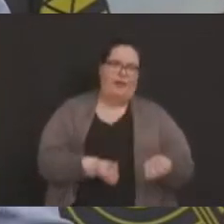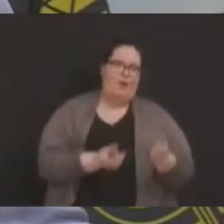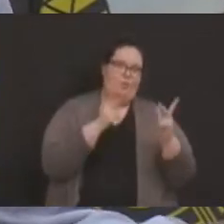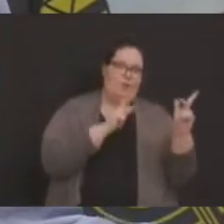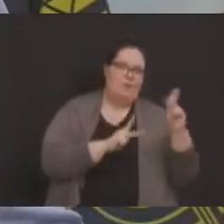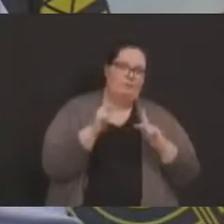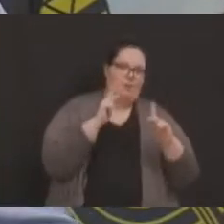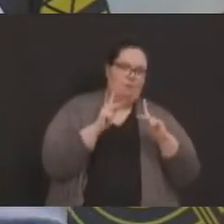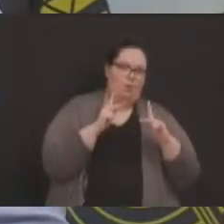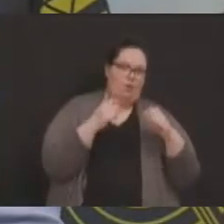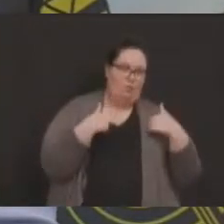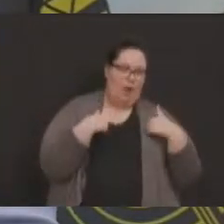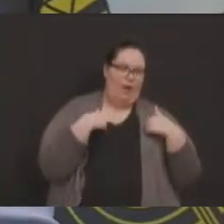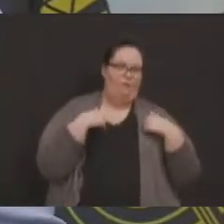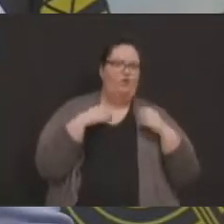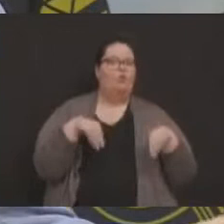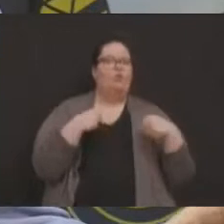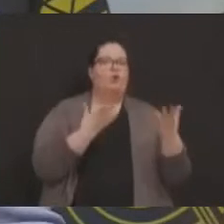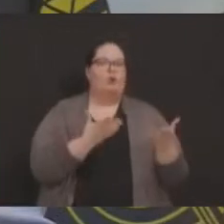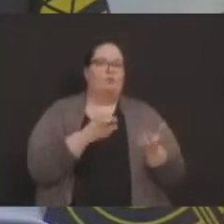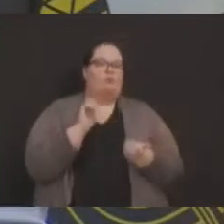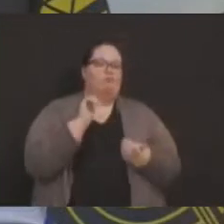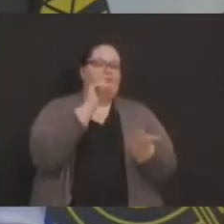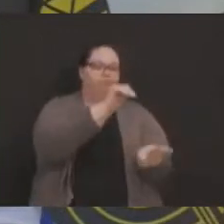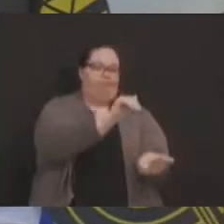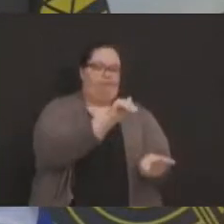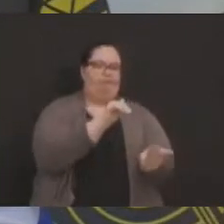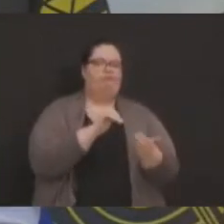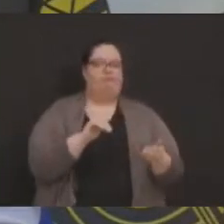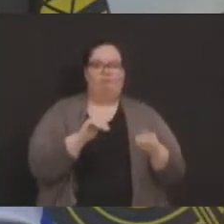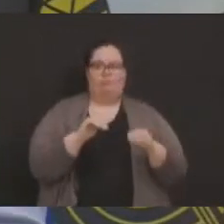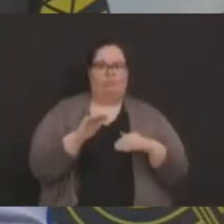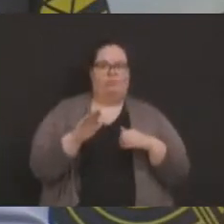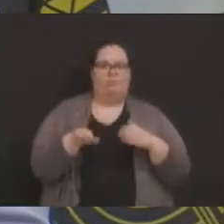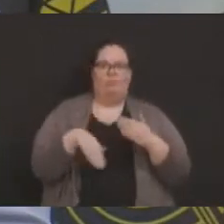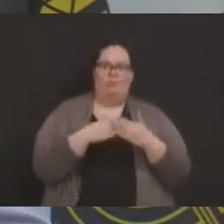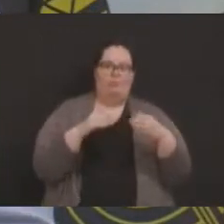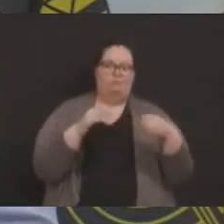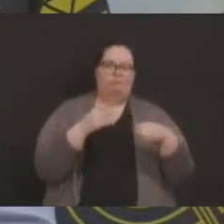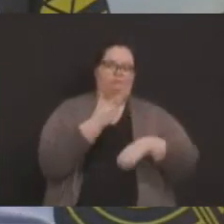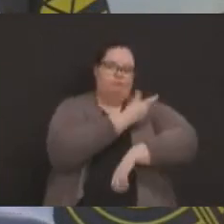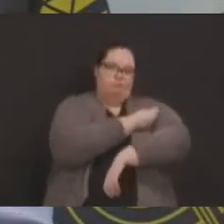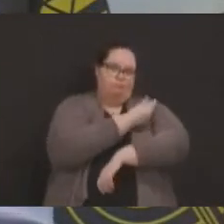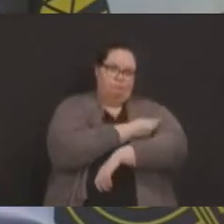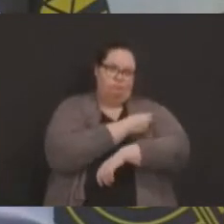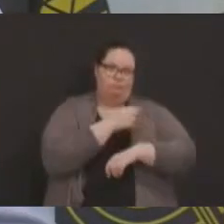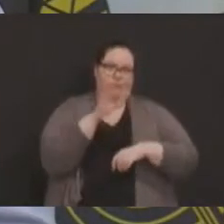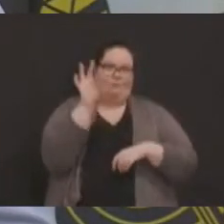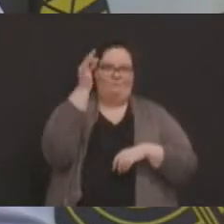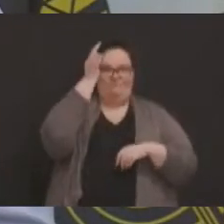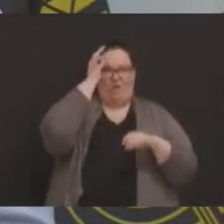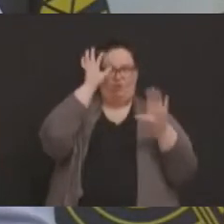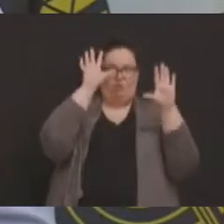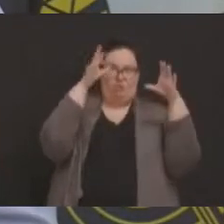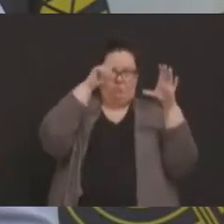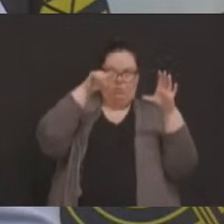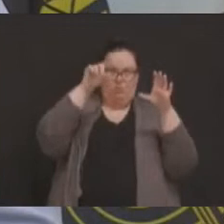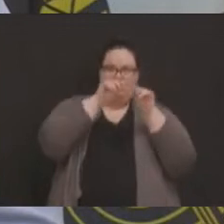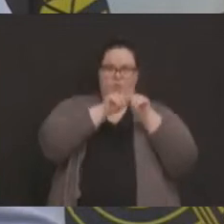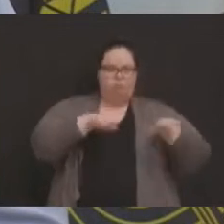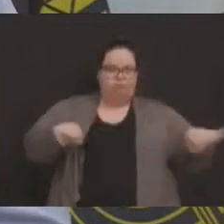every province is in the same boat. Nobody is able to vaccinate as quickly as they would like. So that's across the board in Canada. And